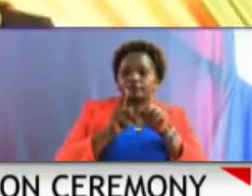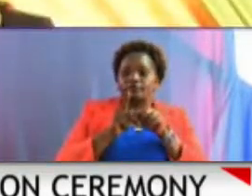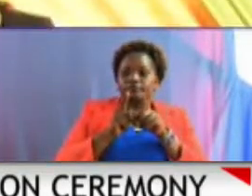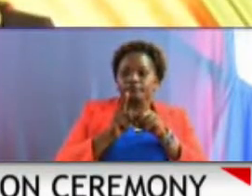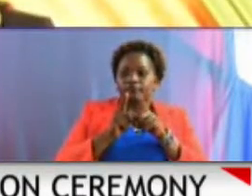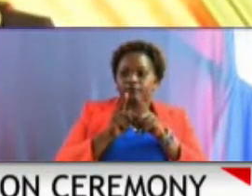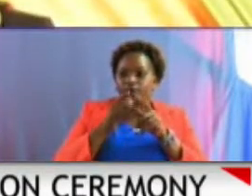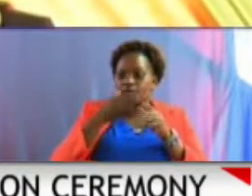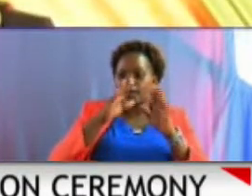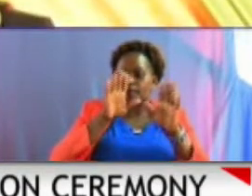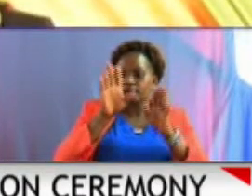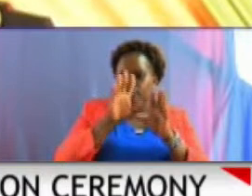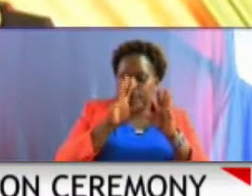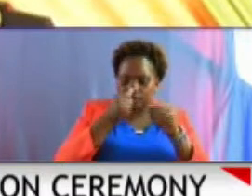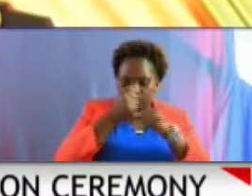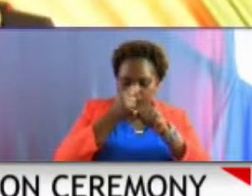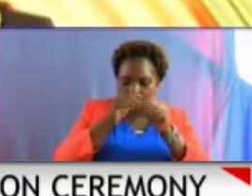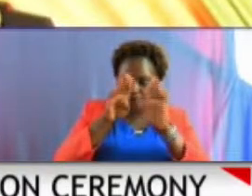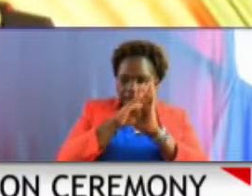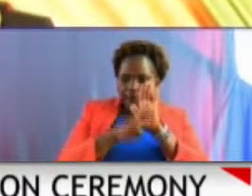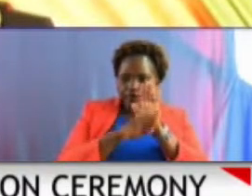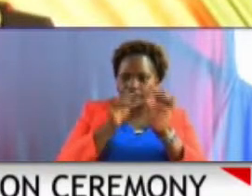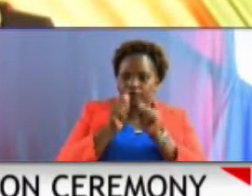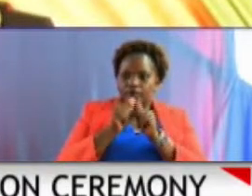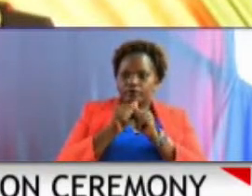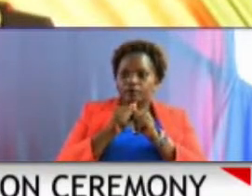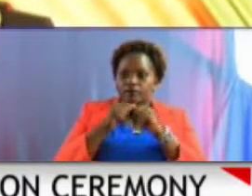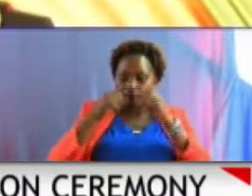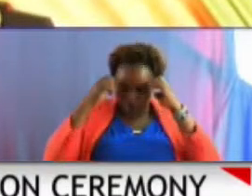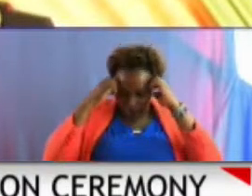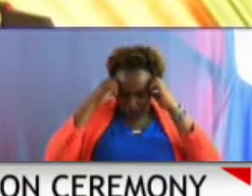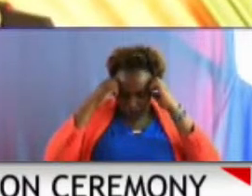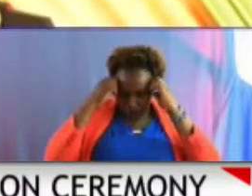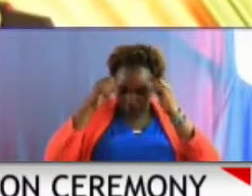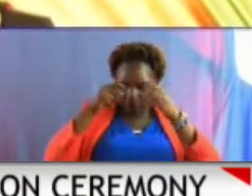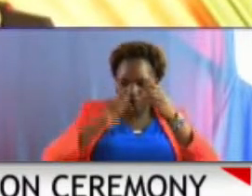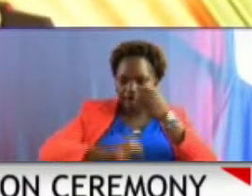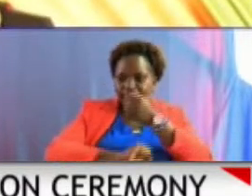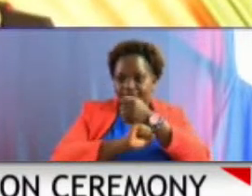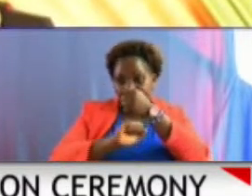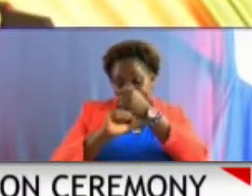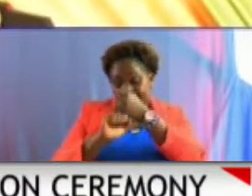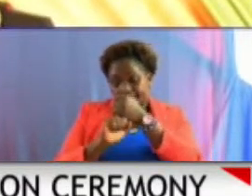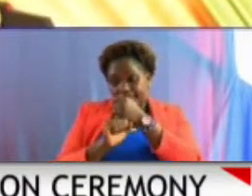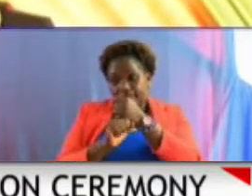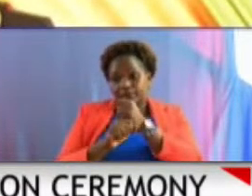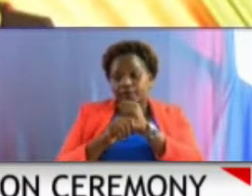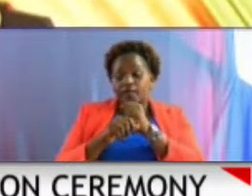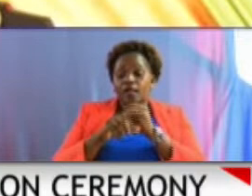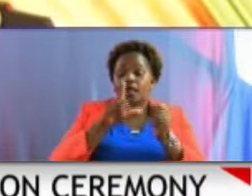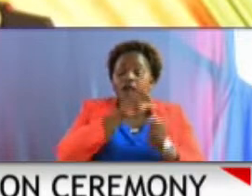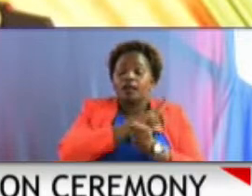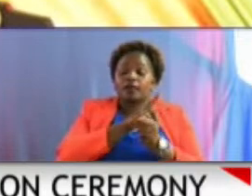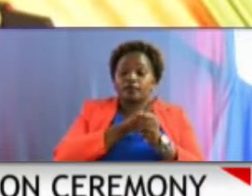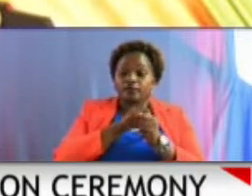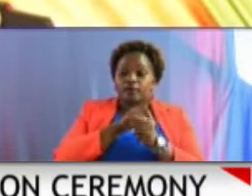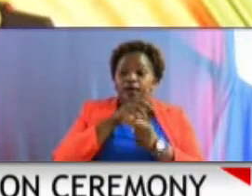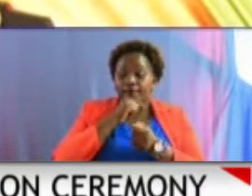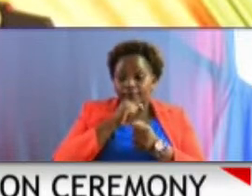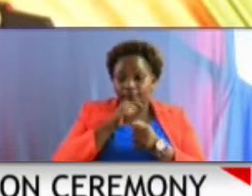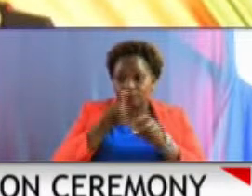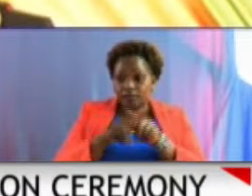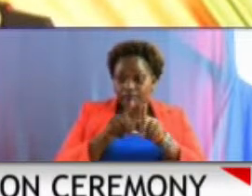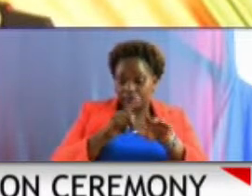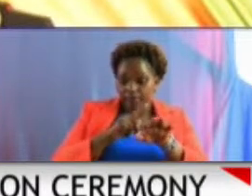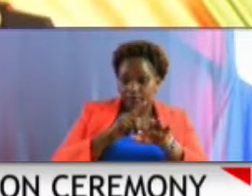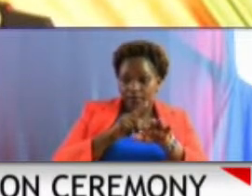by strategically investing in programs that have the potential to attract external funding. Ladies and gentlemen, the Kenya government